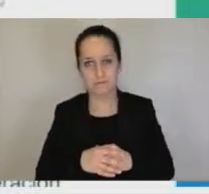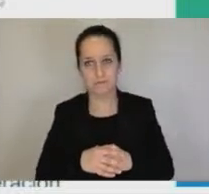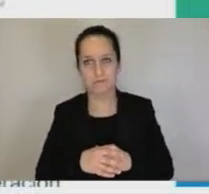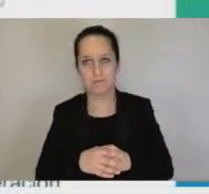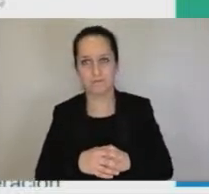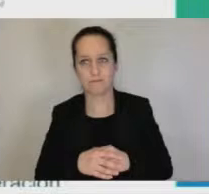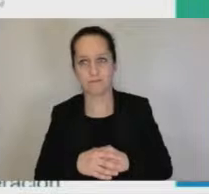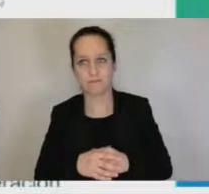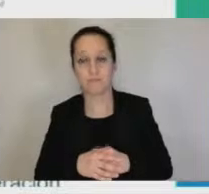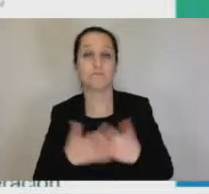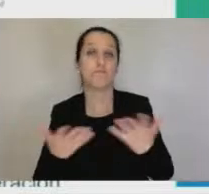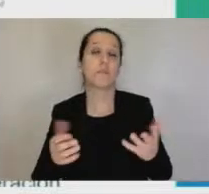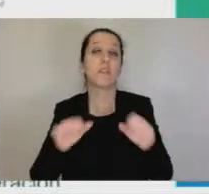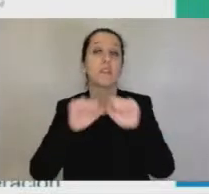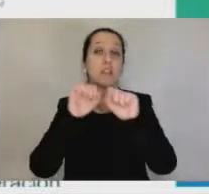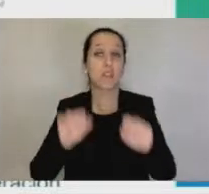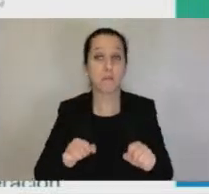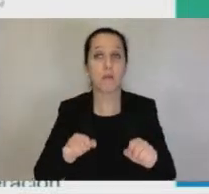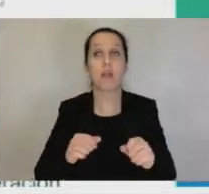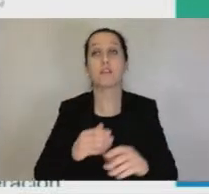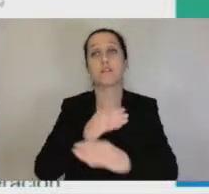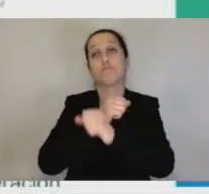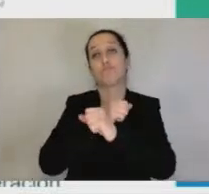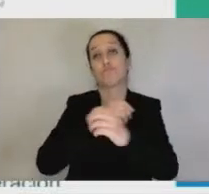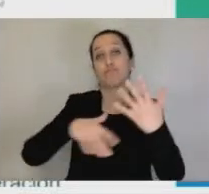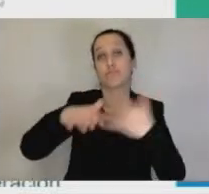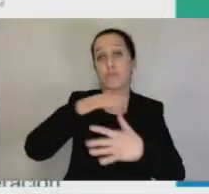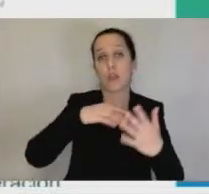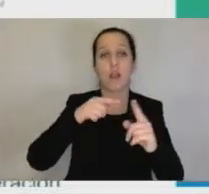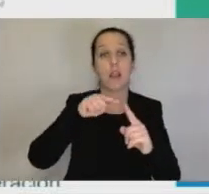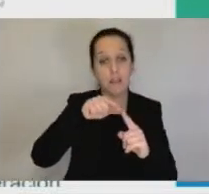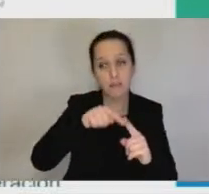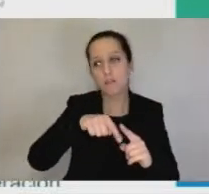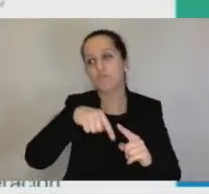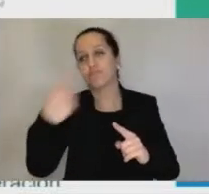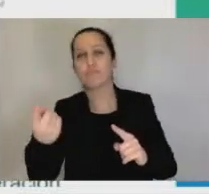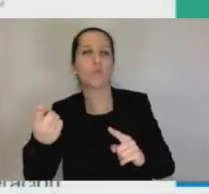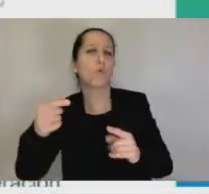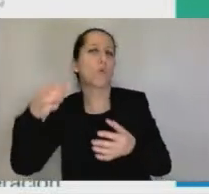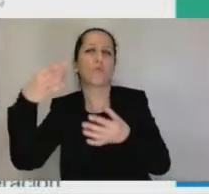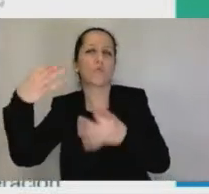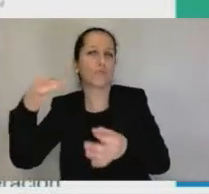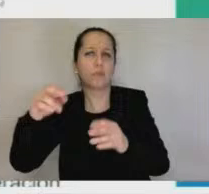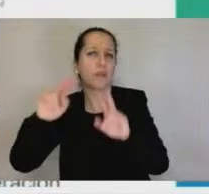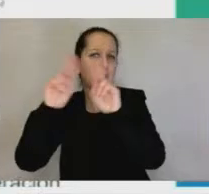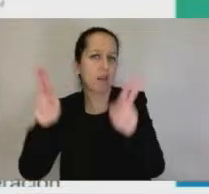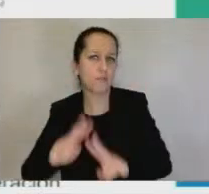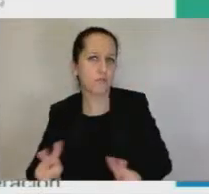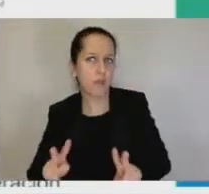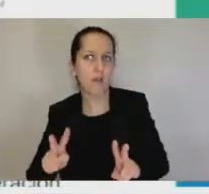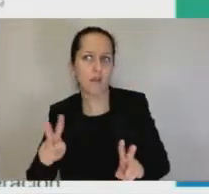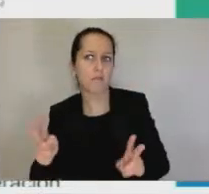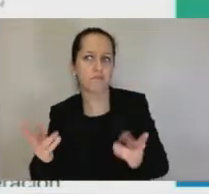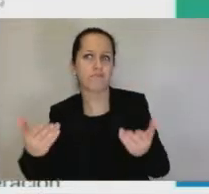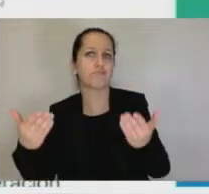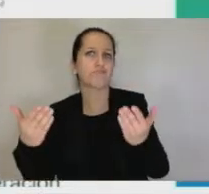Social Security between countries, and they can also give rise to other international instruments.